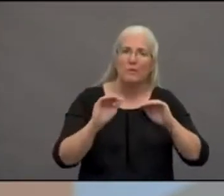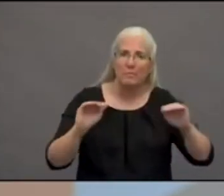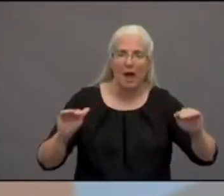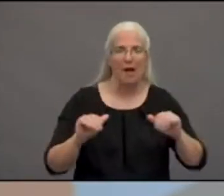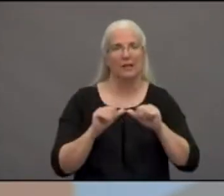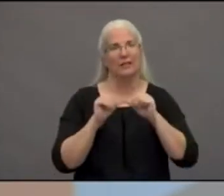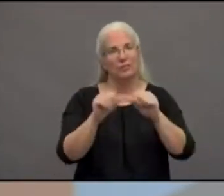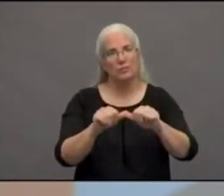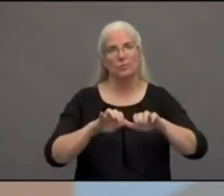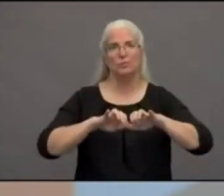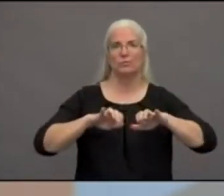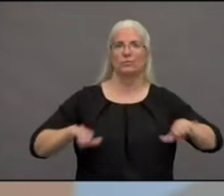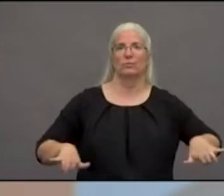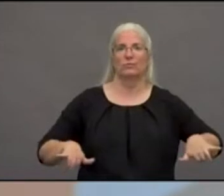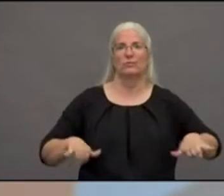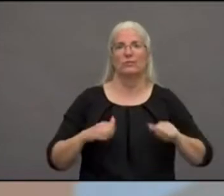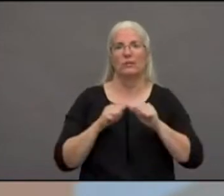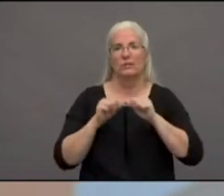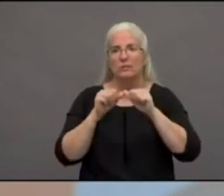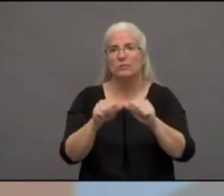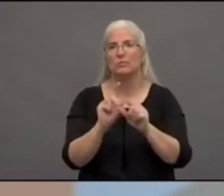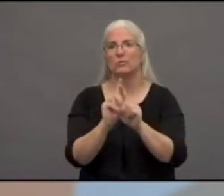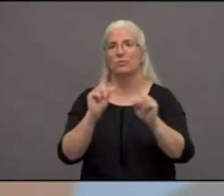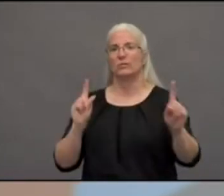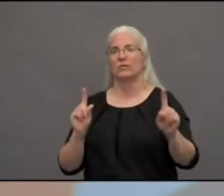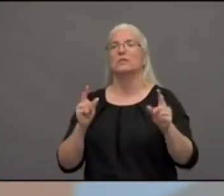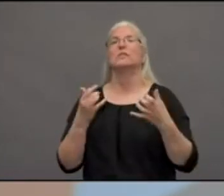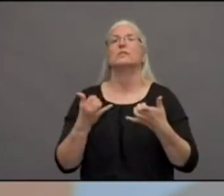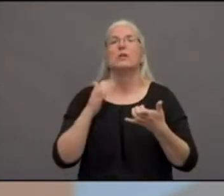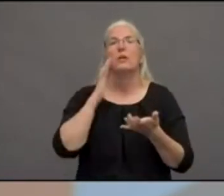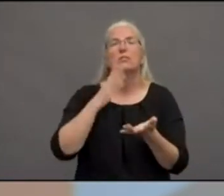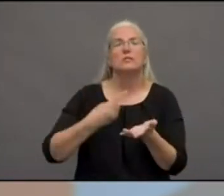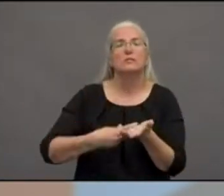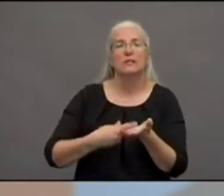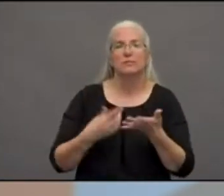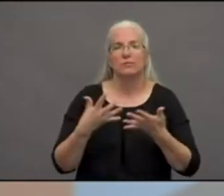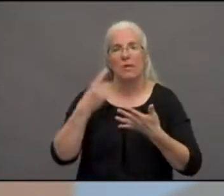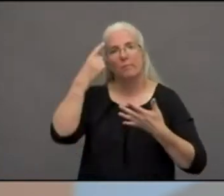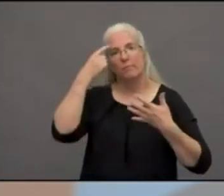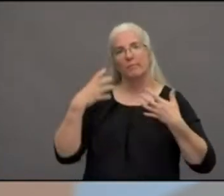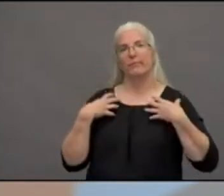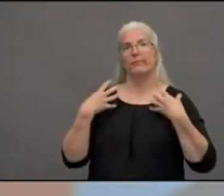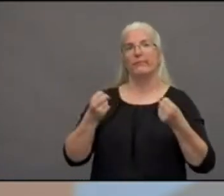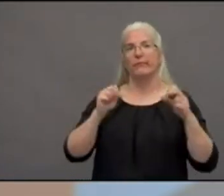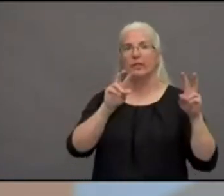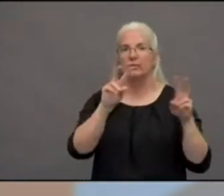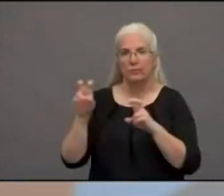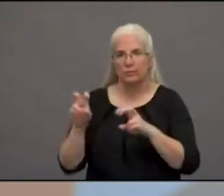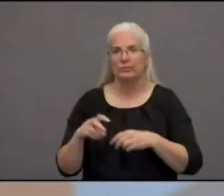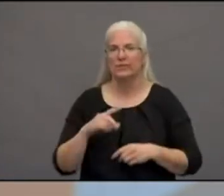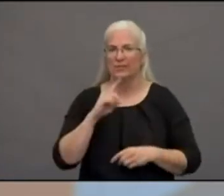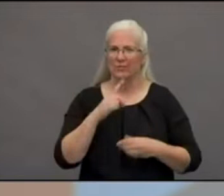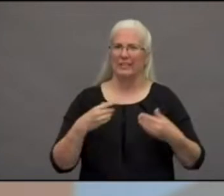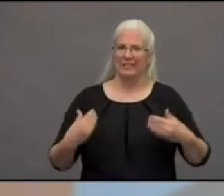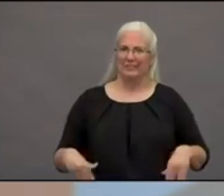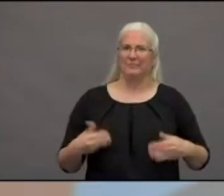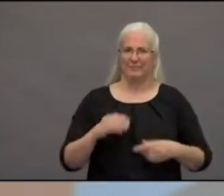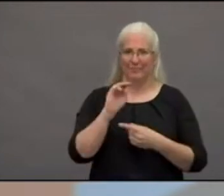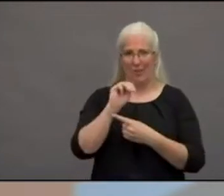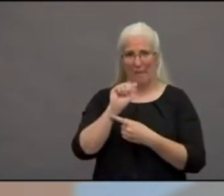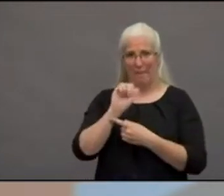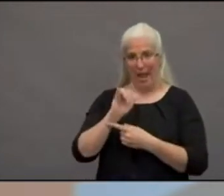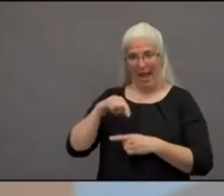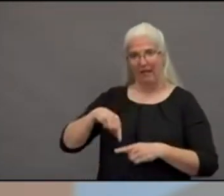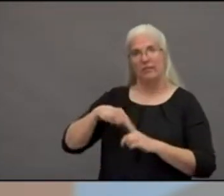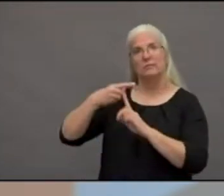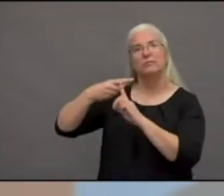So today we're going to be talking about mental health, and this is a timely topic because May is Mental Health Awareness Month, and